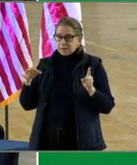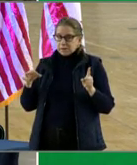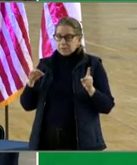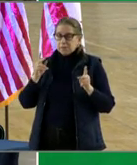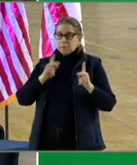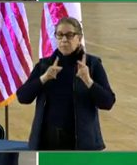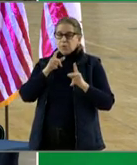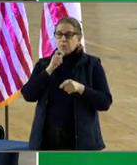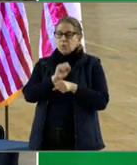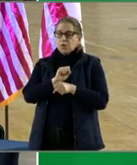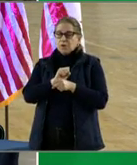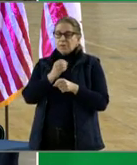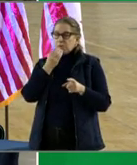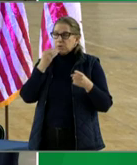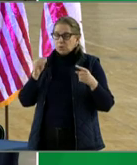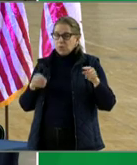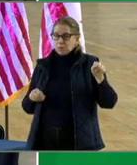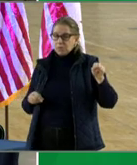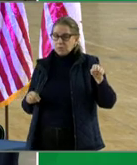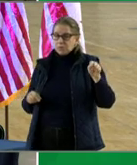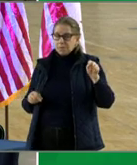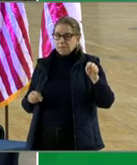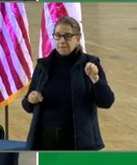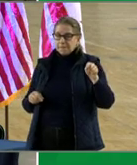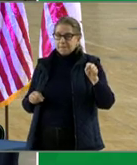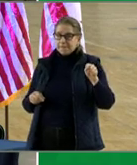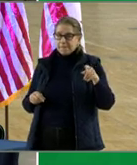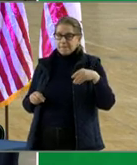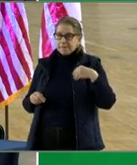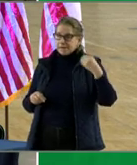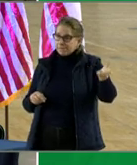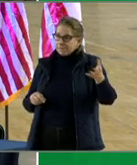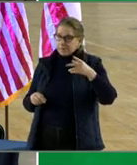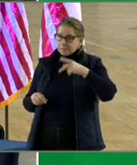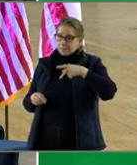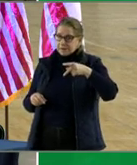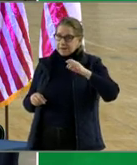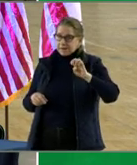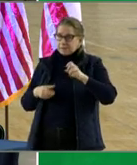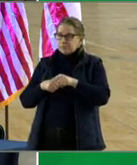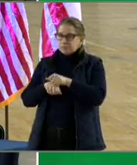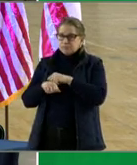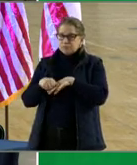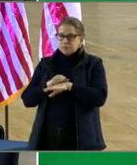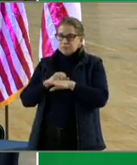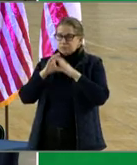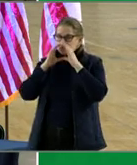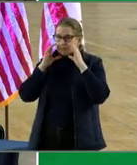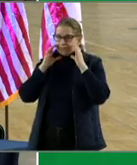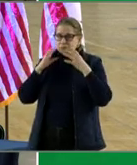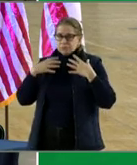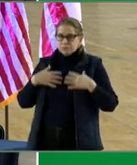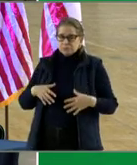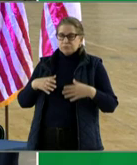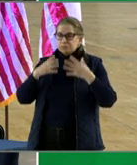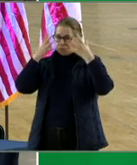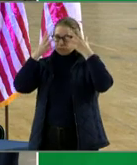retail positions be provided with PPE to protect them from contracting the virus